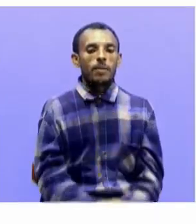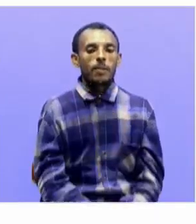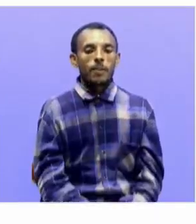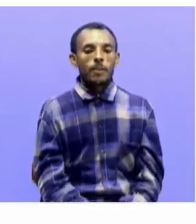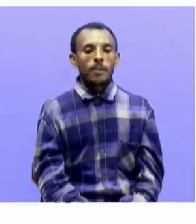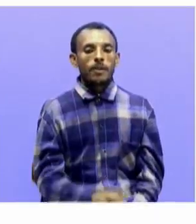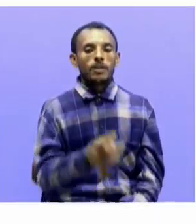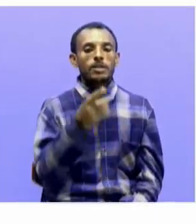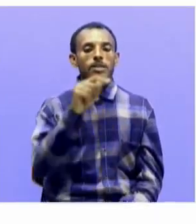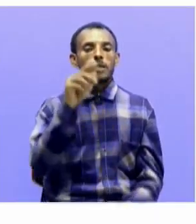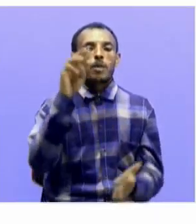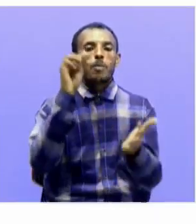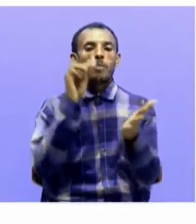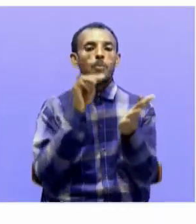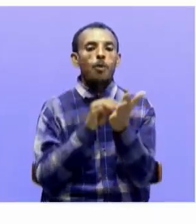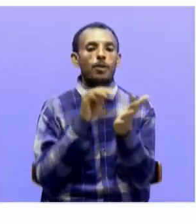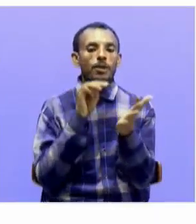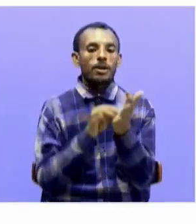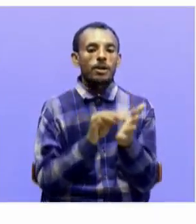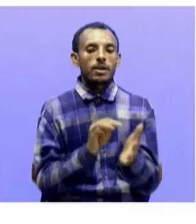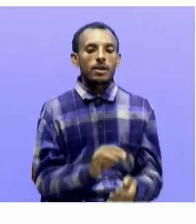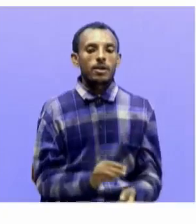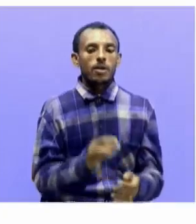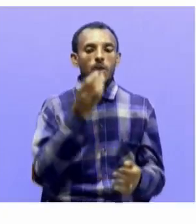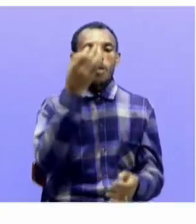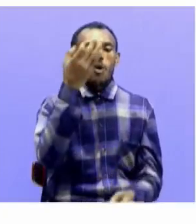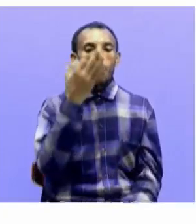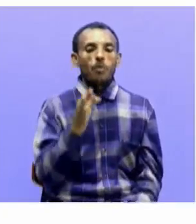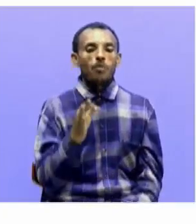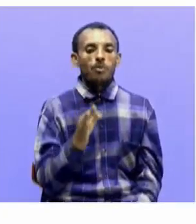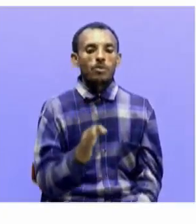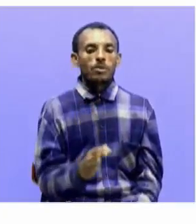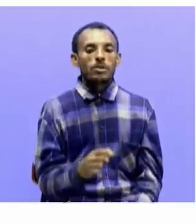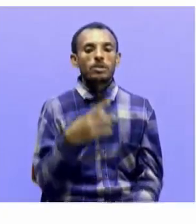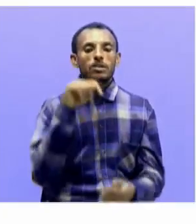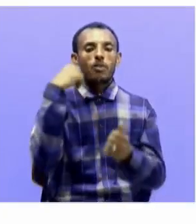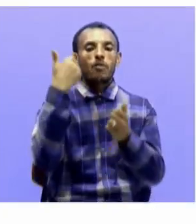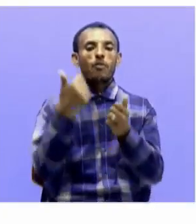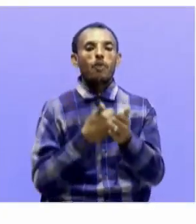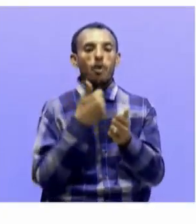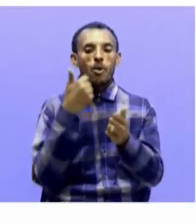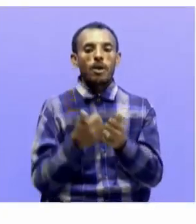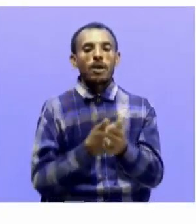the mode of the following